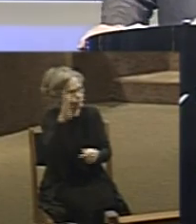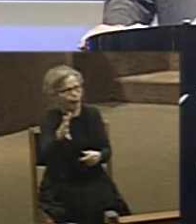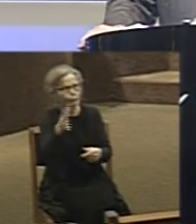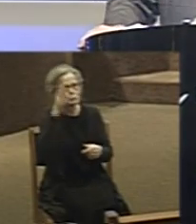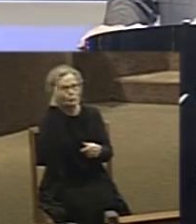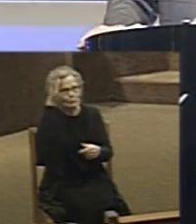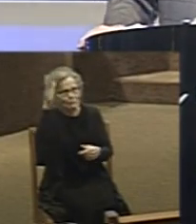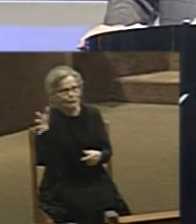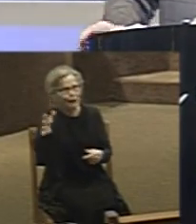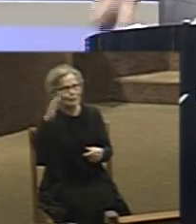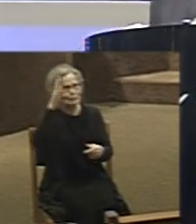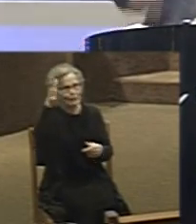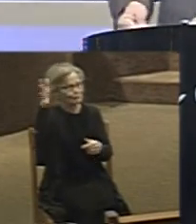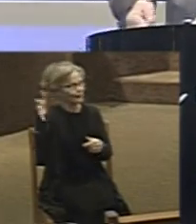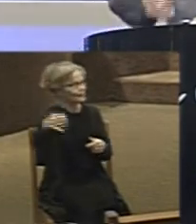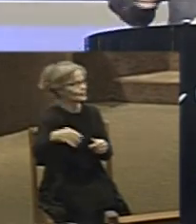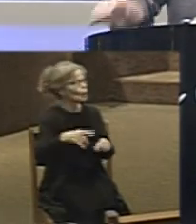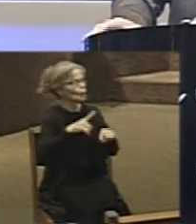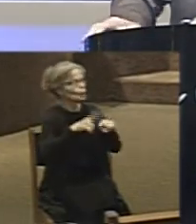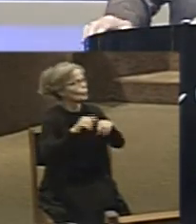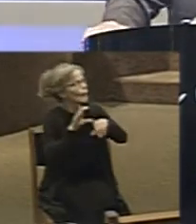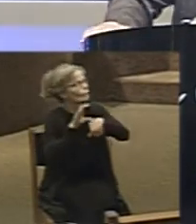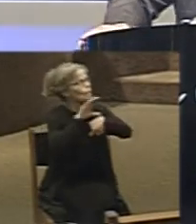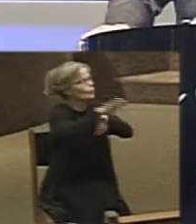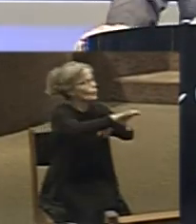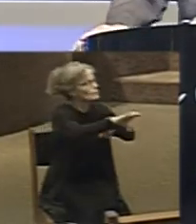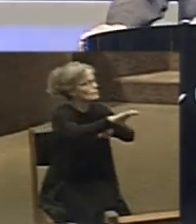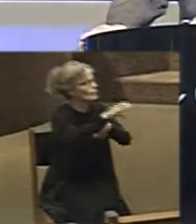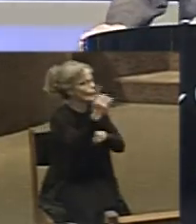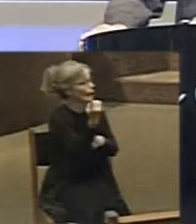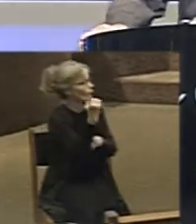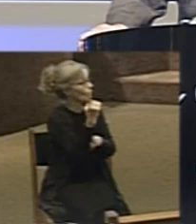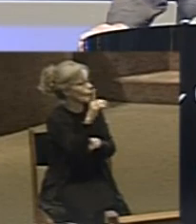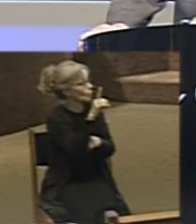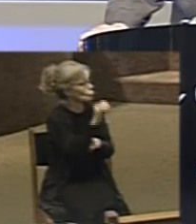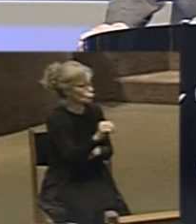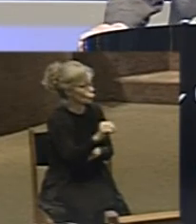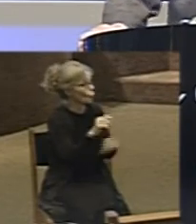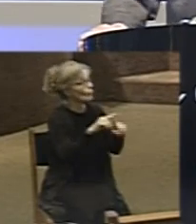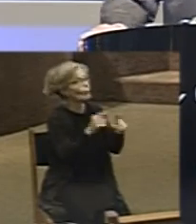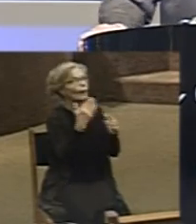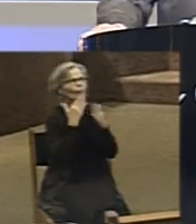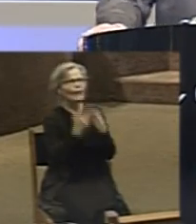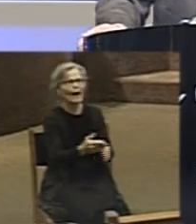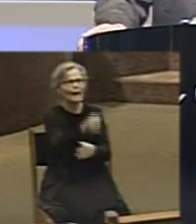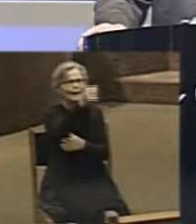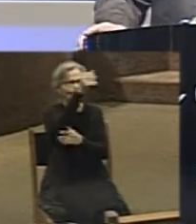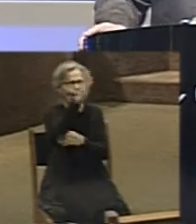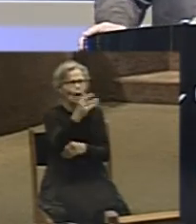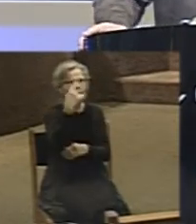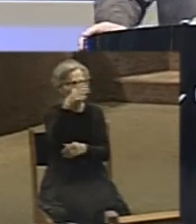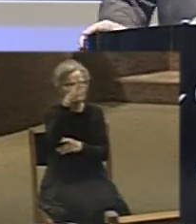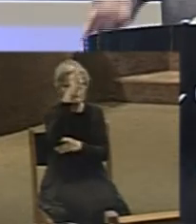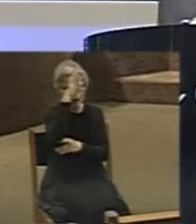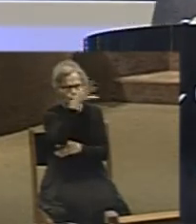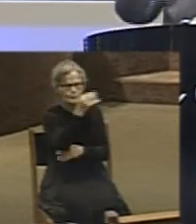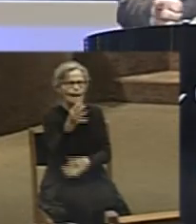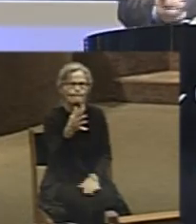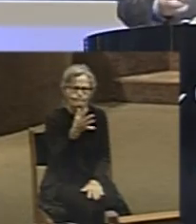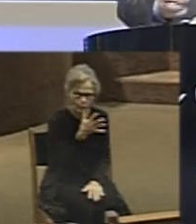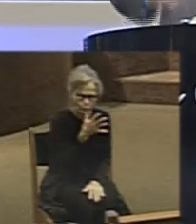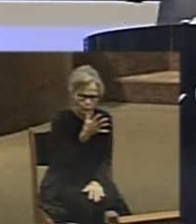can't make anybody do anything. But thank God for fathers. And I'll stop and say mothers too, who